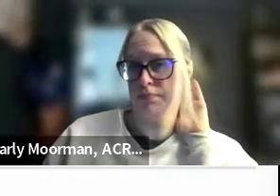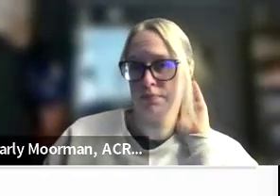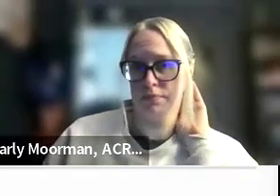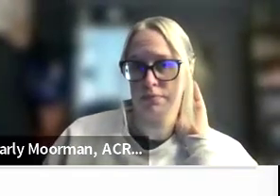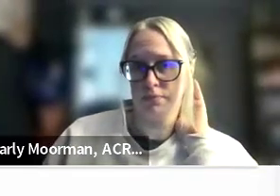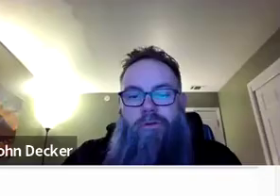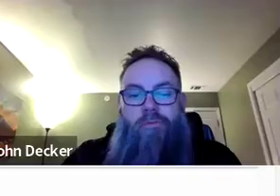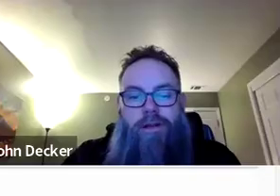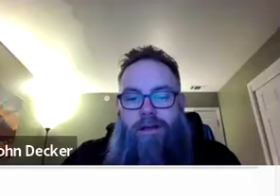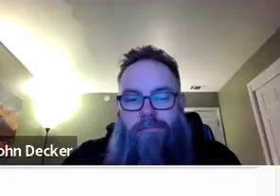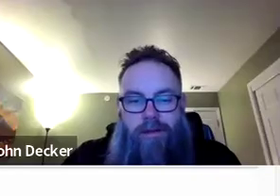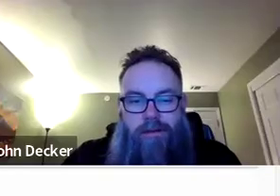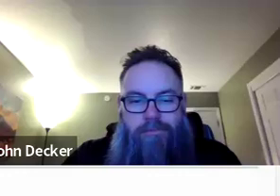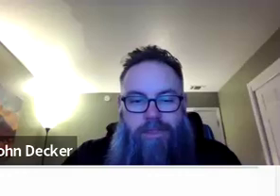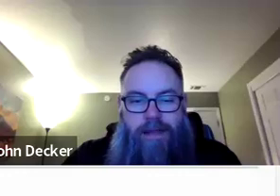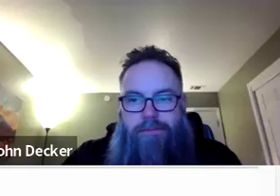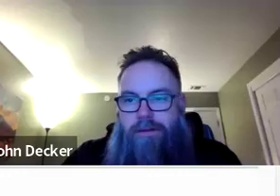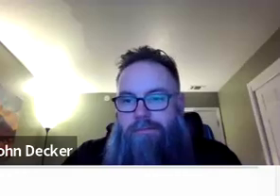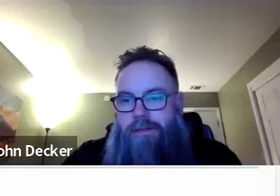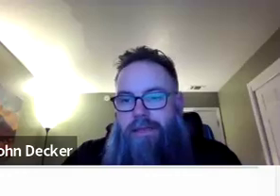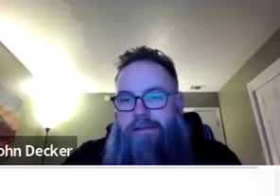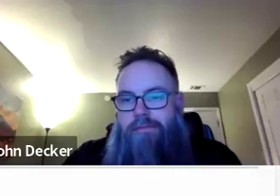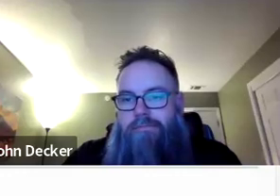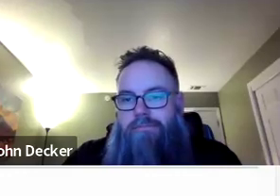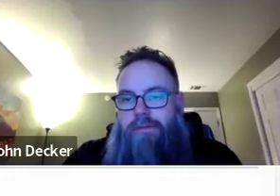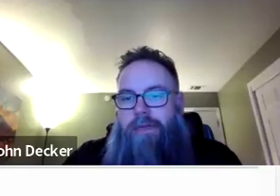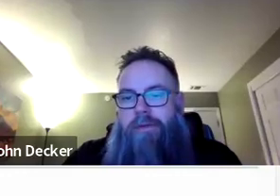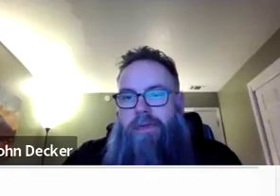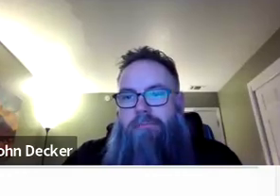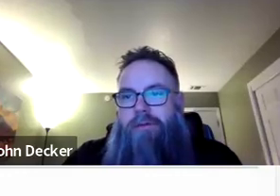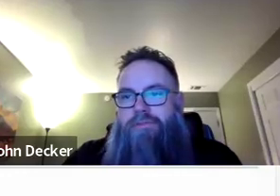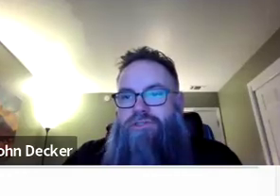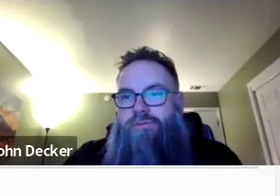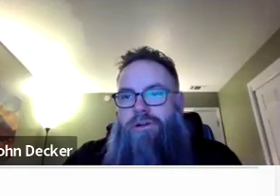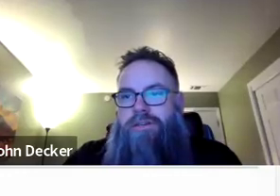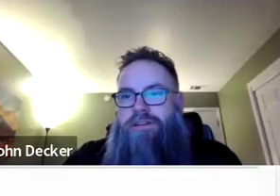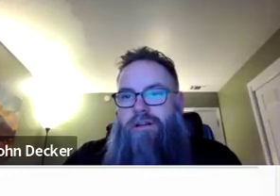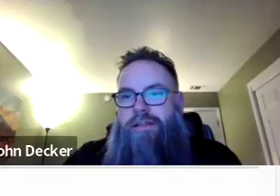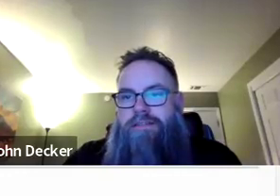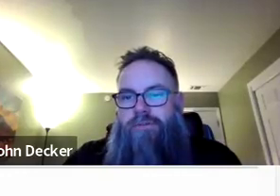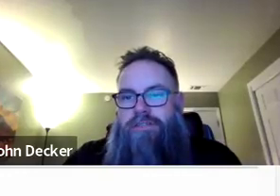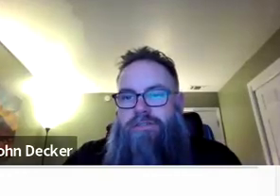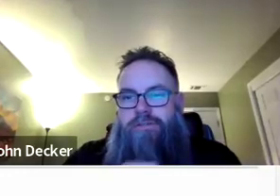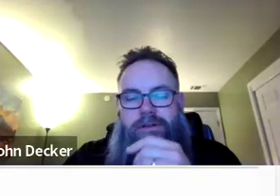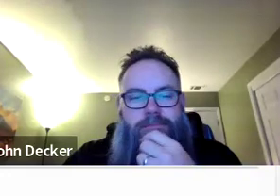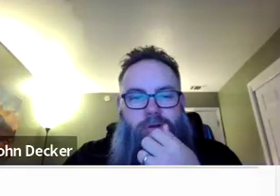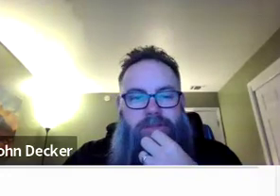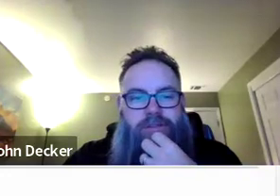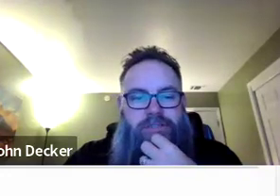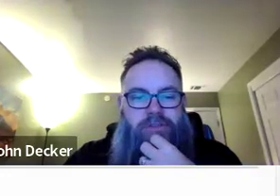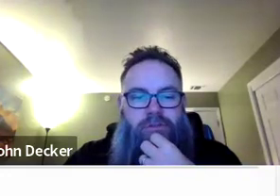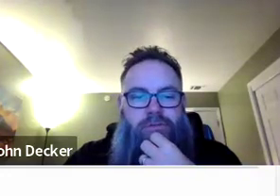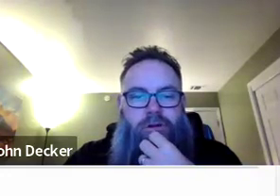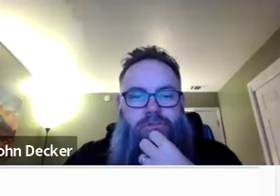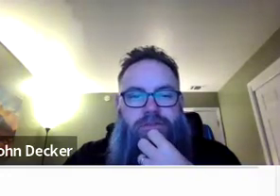them. All right, well, more to come for that. Again, it may be beneficial for us, Carly, at some point to do an